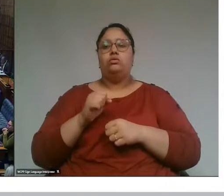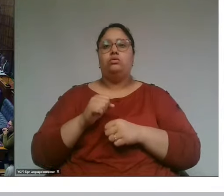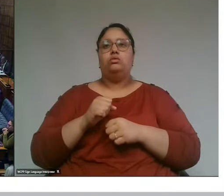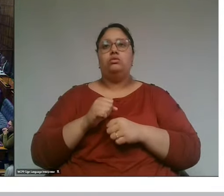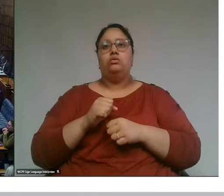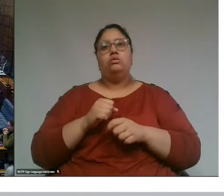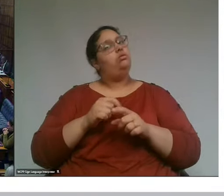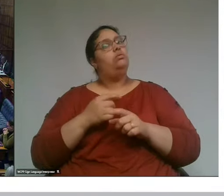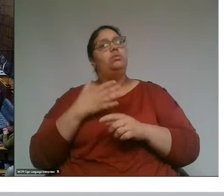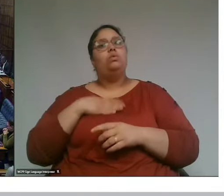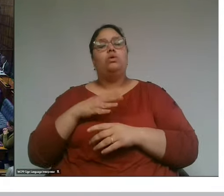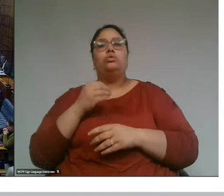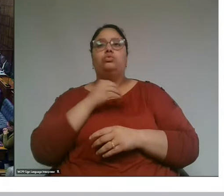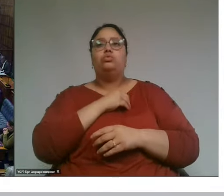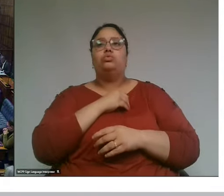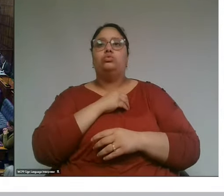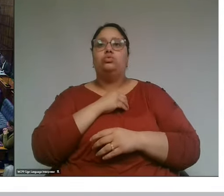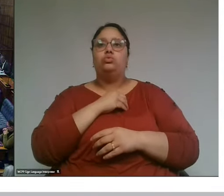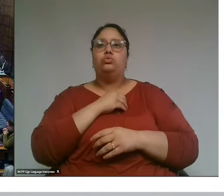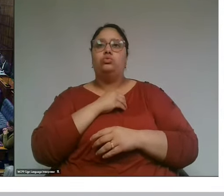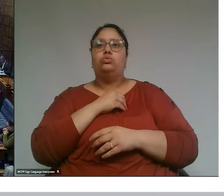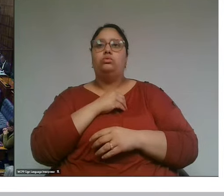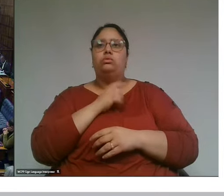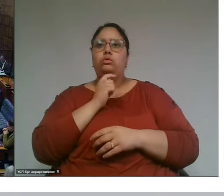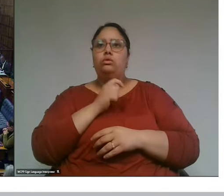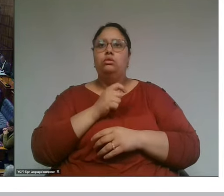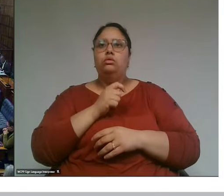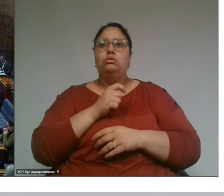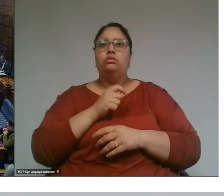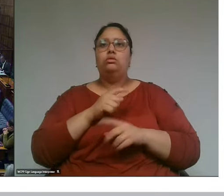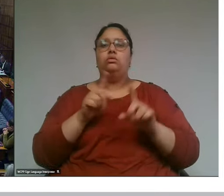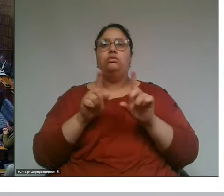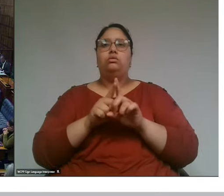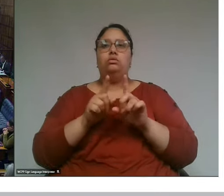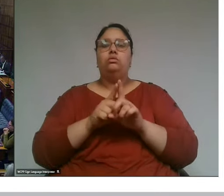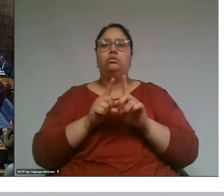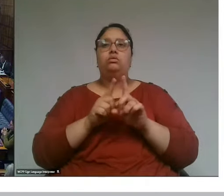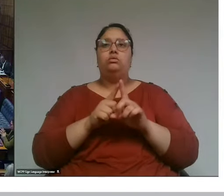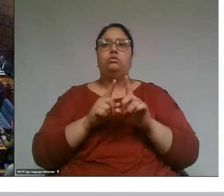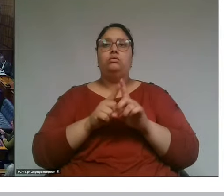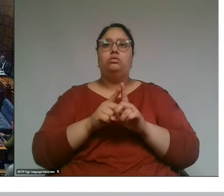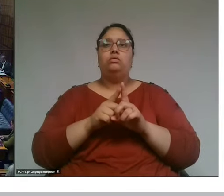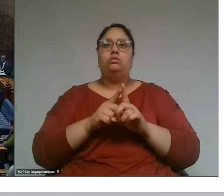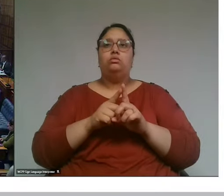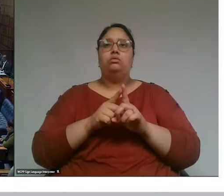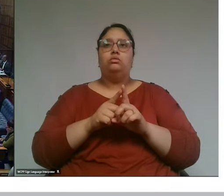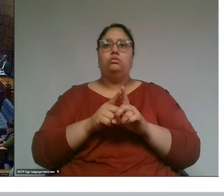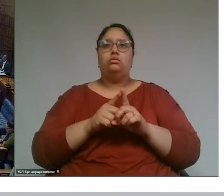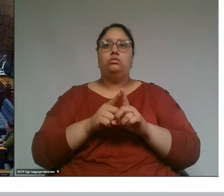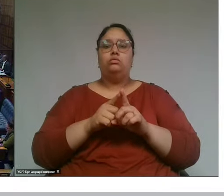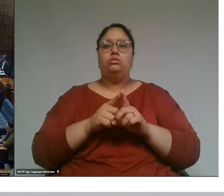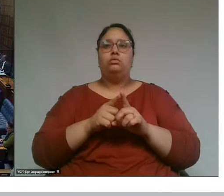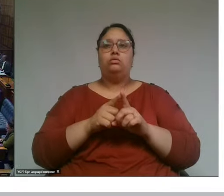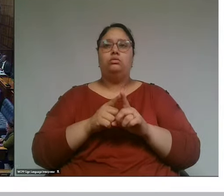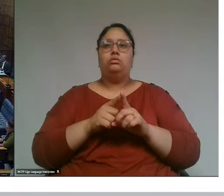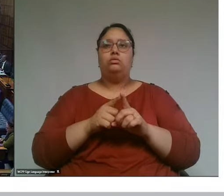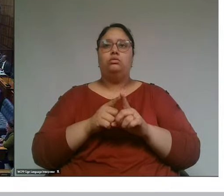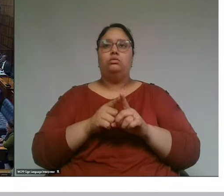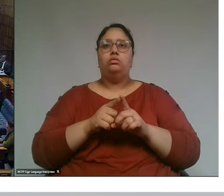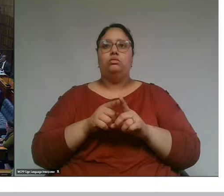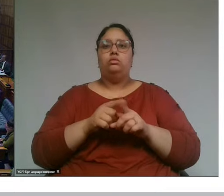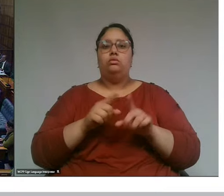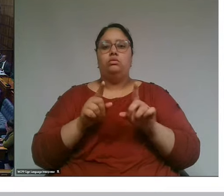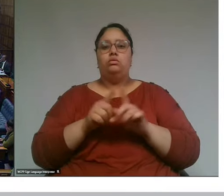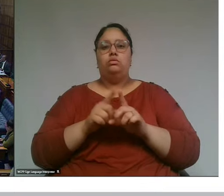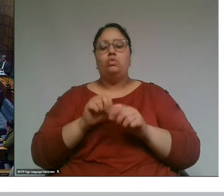just want to make sure that the committee is is aware on that yes yes so um honorable selo the it will remain in next in